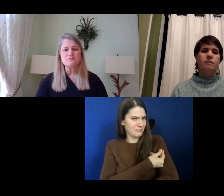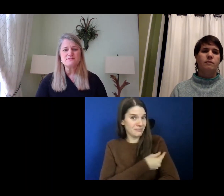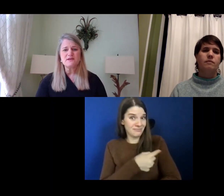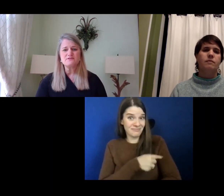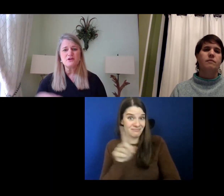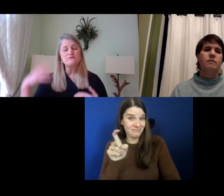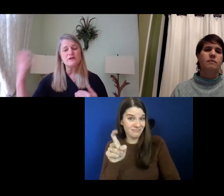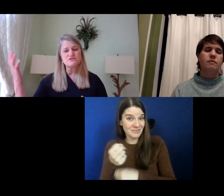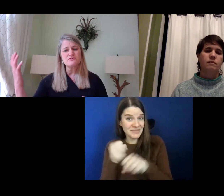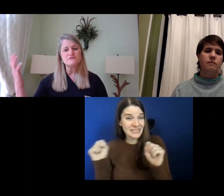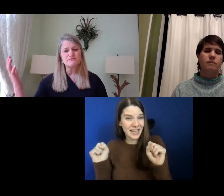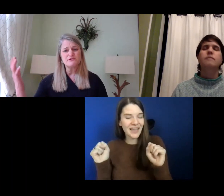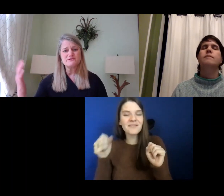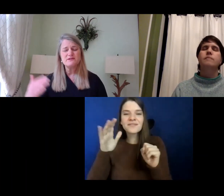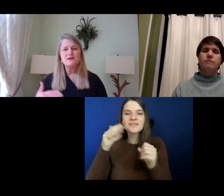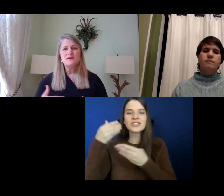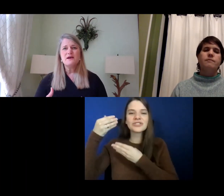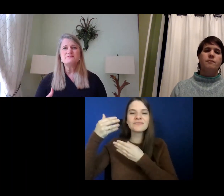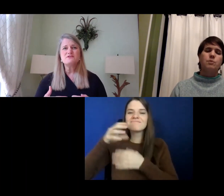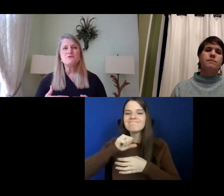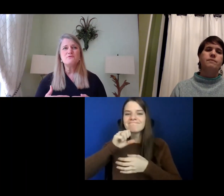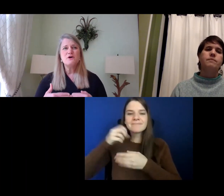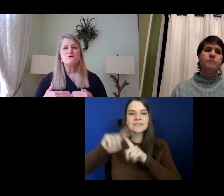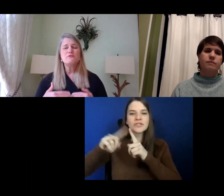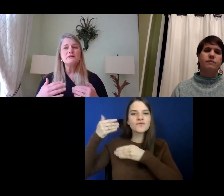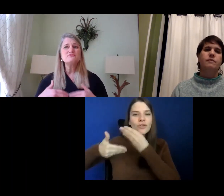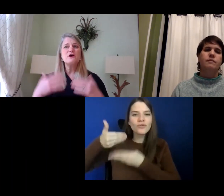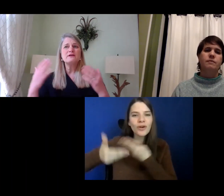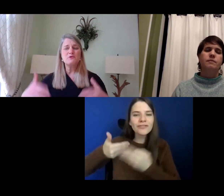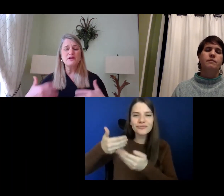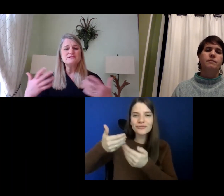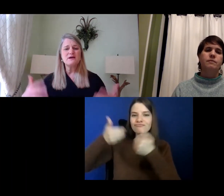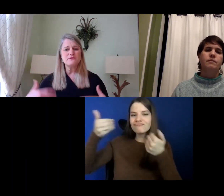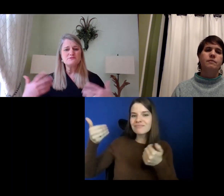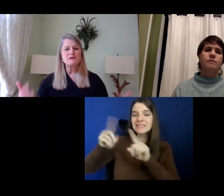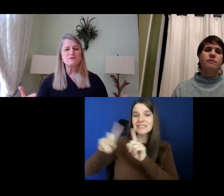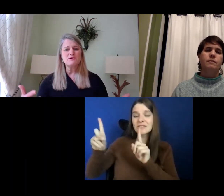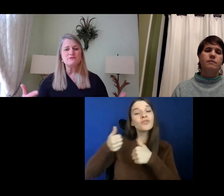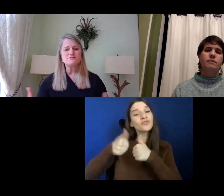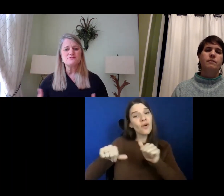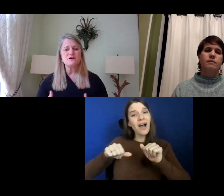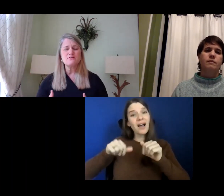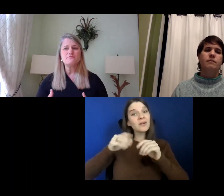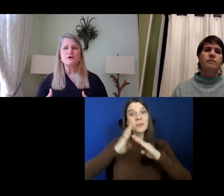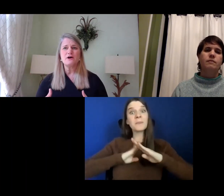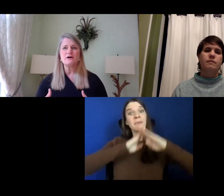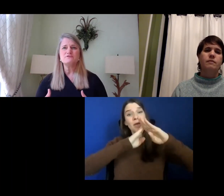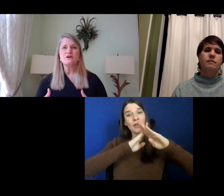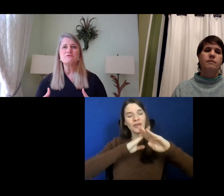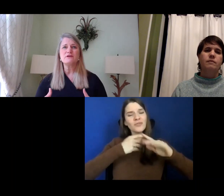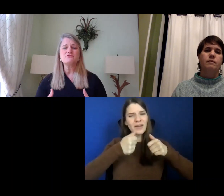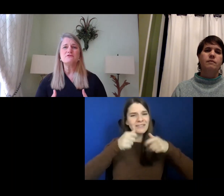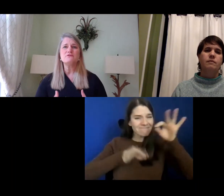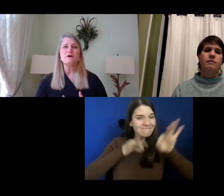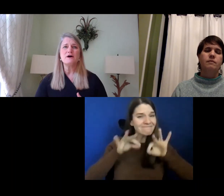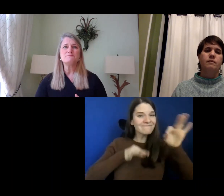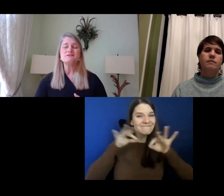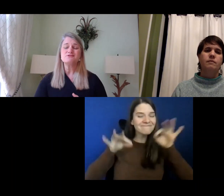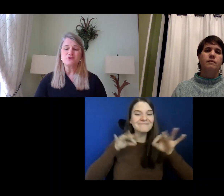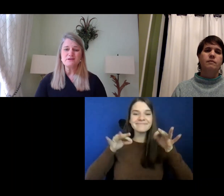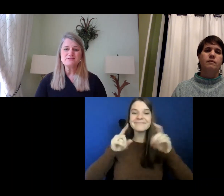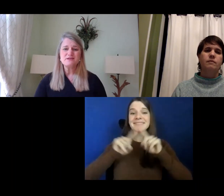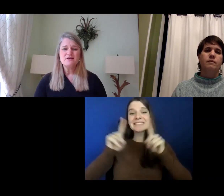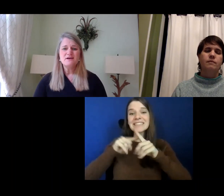And so it's that generational difference. And so really trying to break down those barriers of